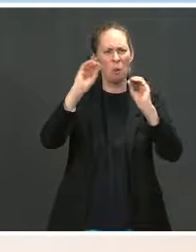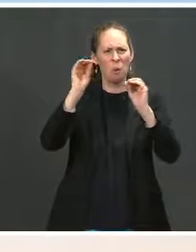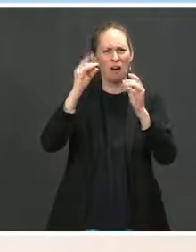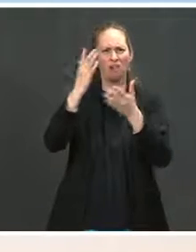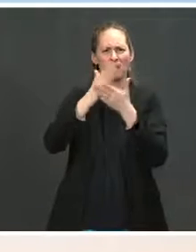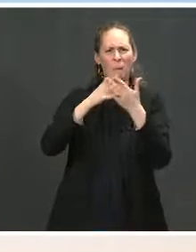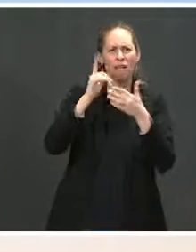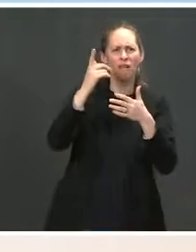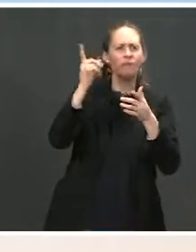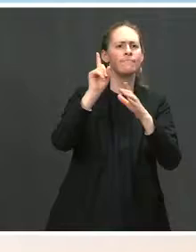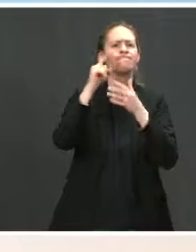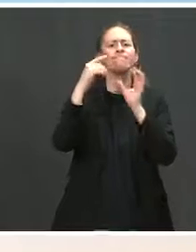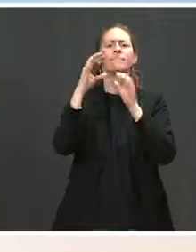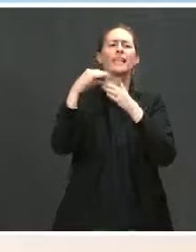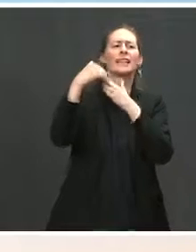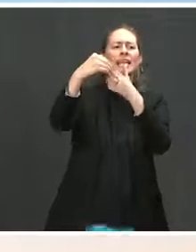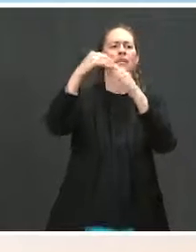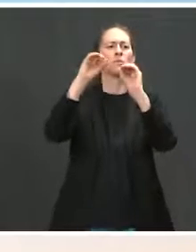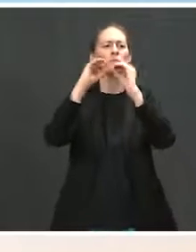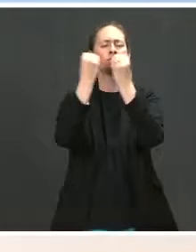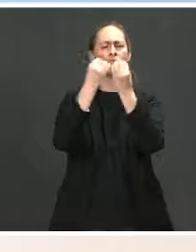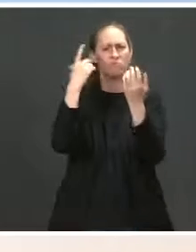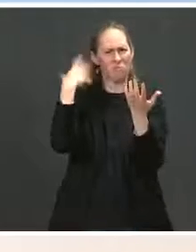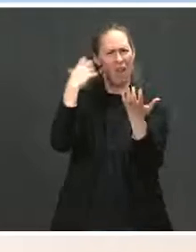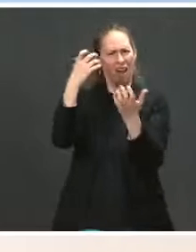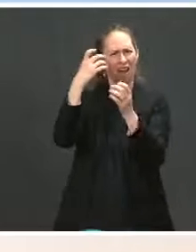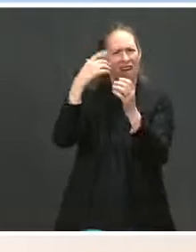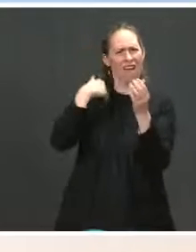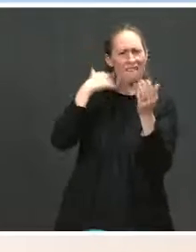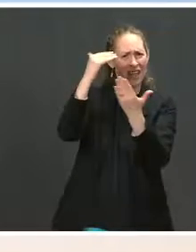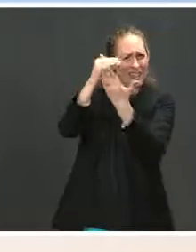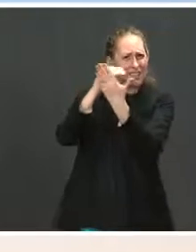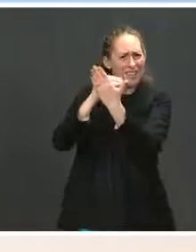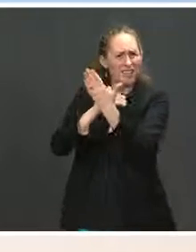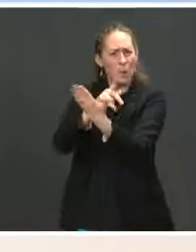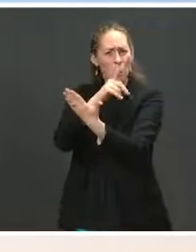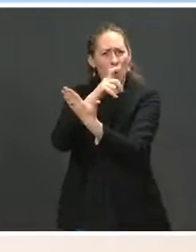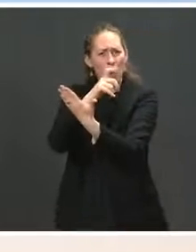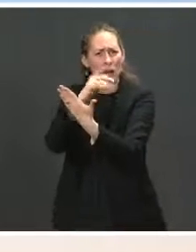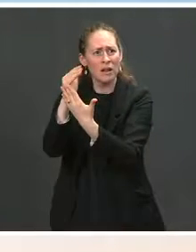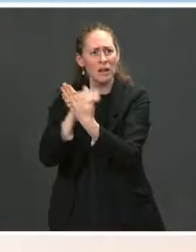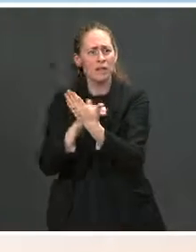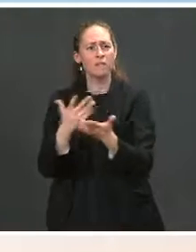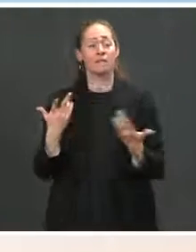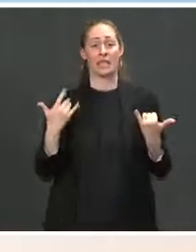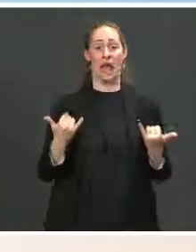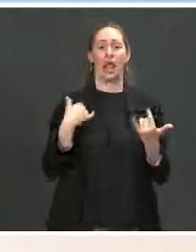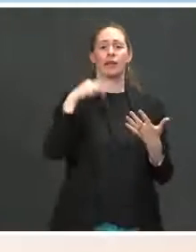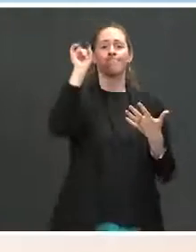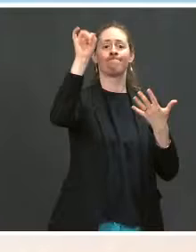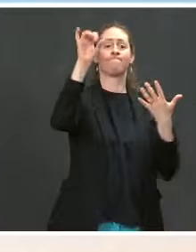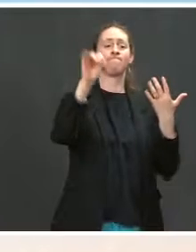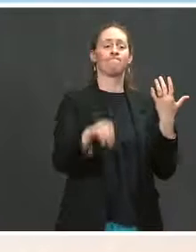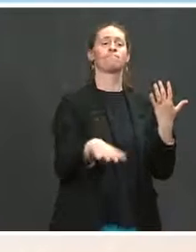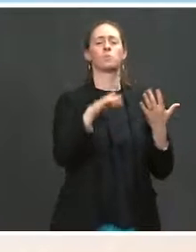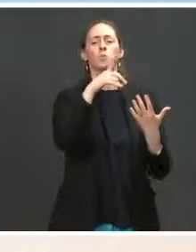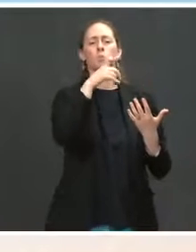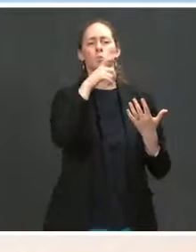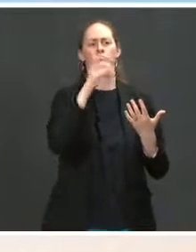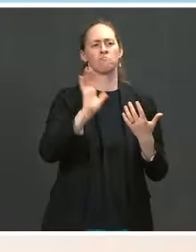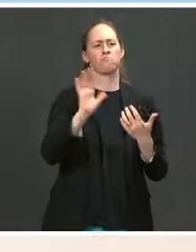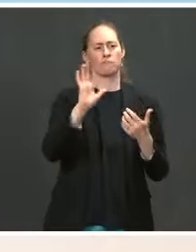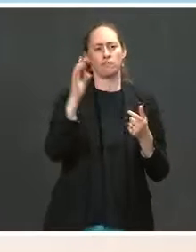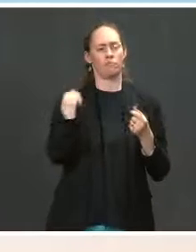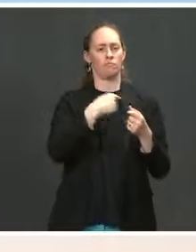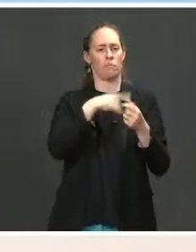lists of names who could be filling those roles? Well, I would say we probably won't put out lists of names. We'll probably put out the nominees once the decision, because that would